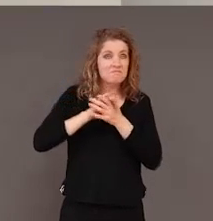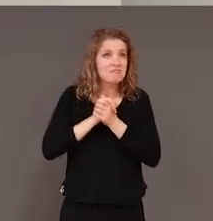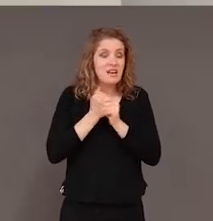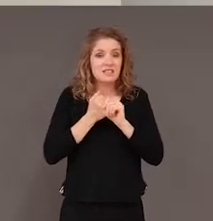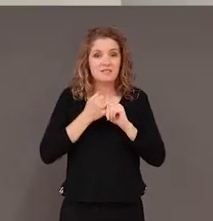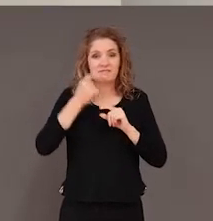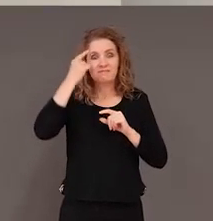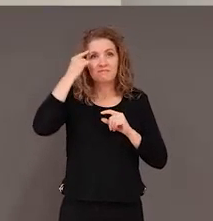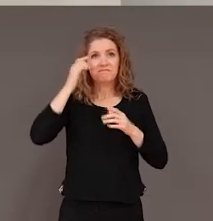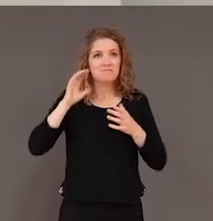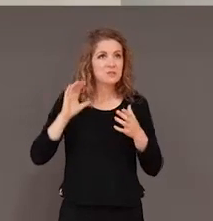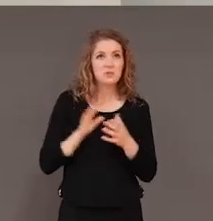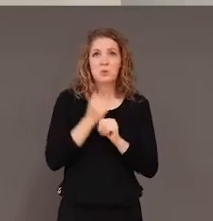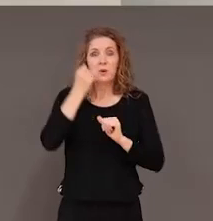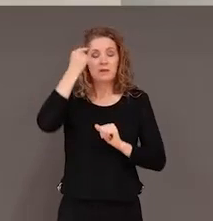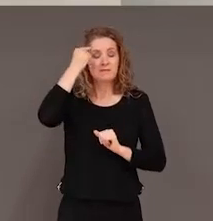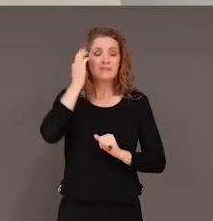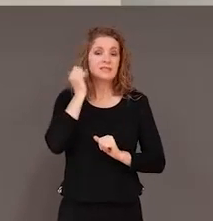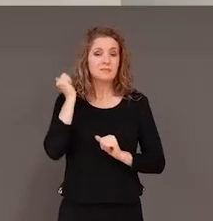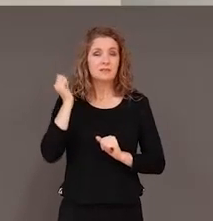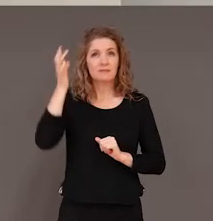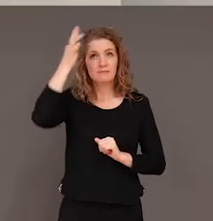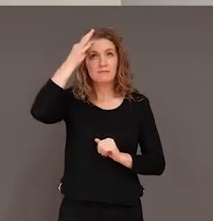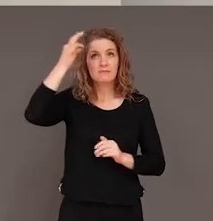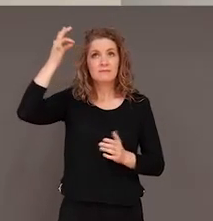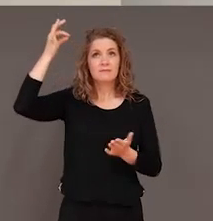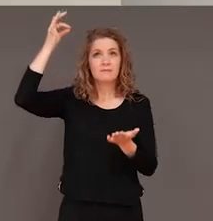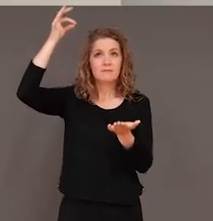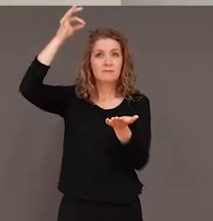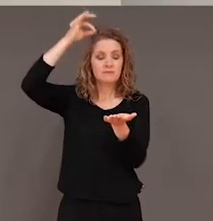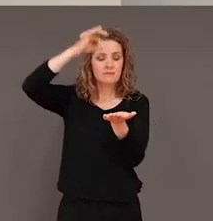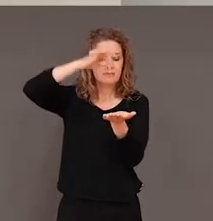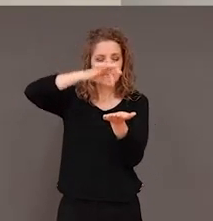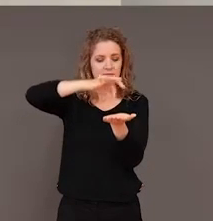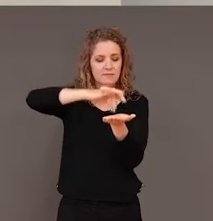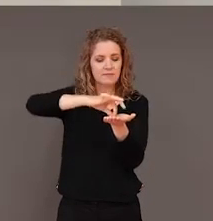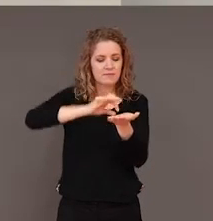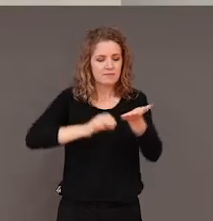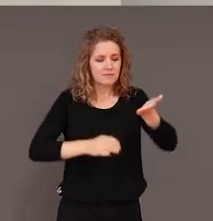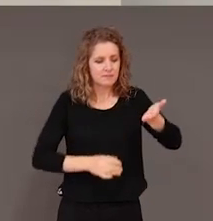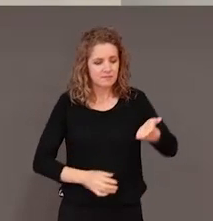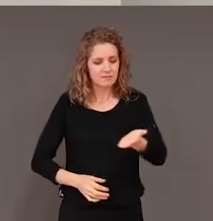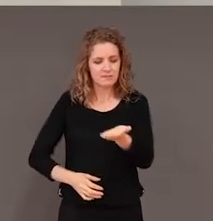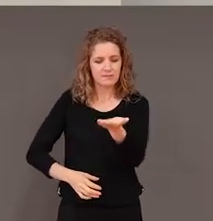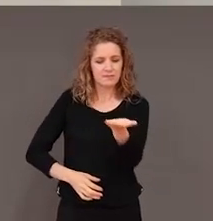Even if you have a joyous or enthusiastic thought, just place the thought on a leaf and let it float by.